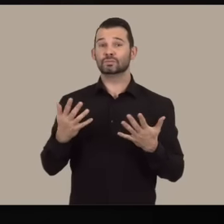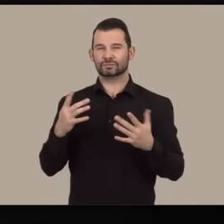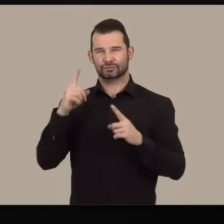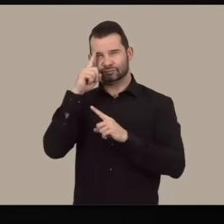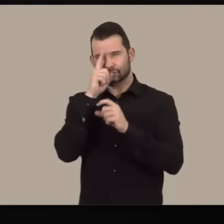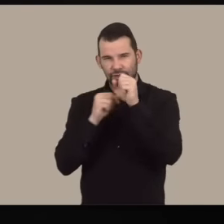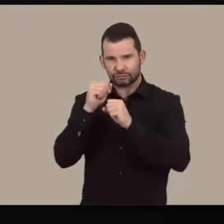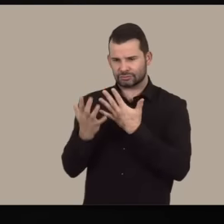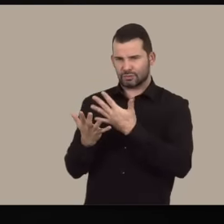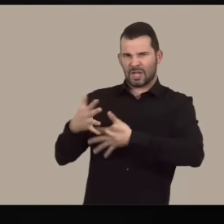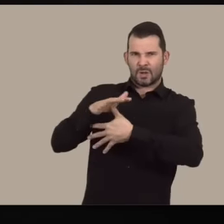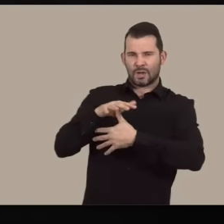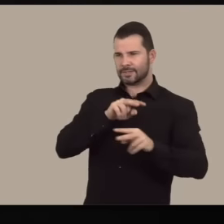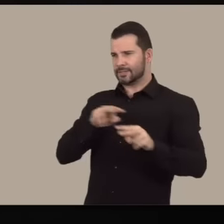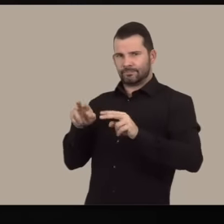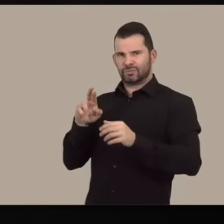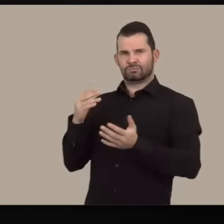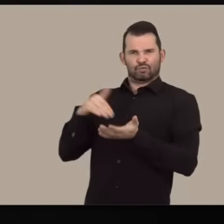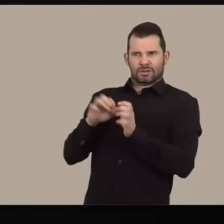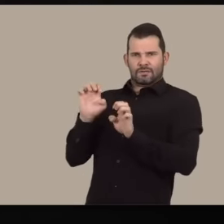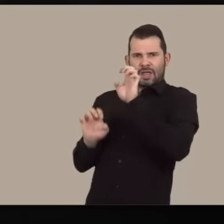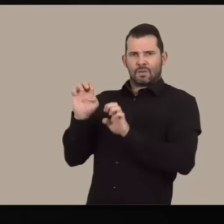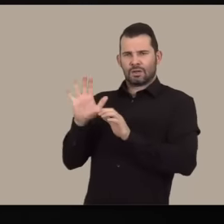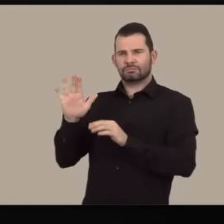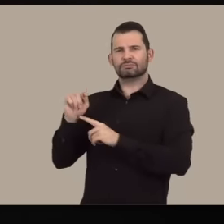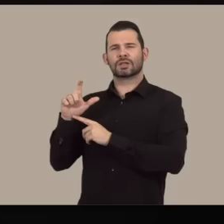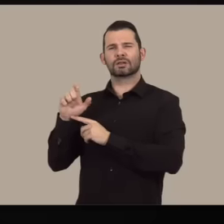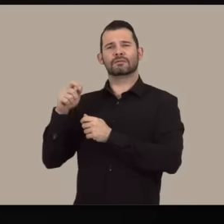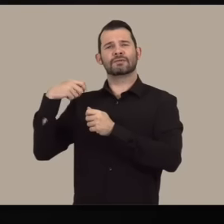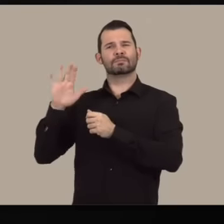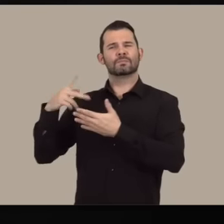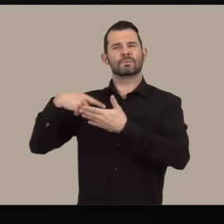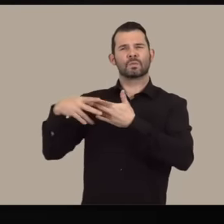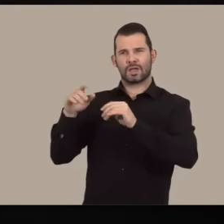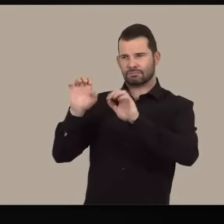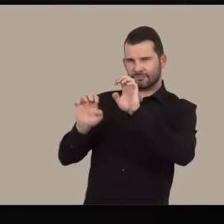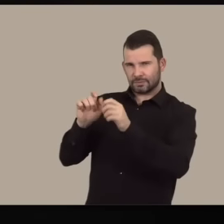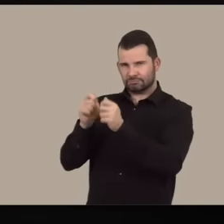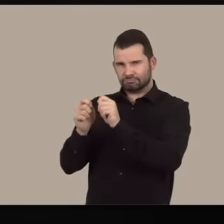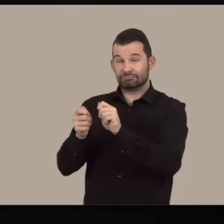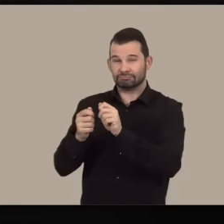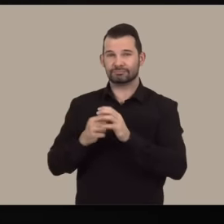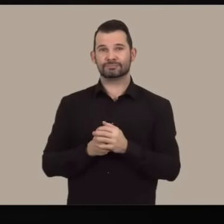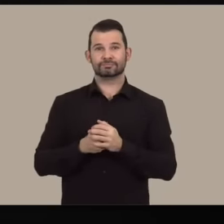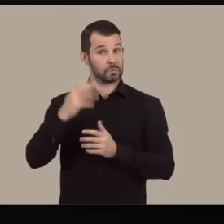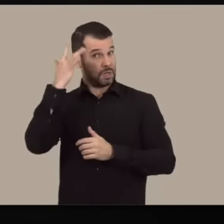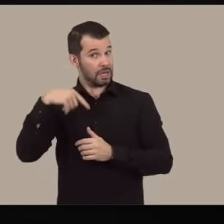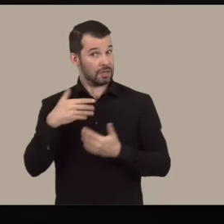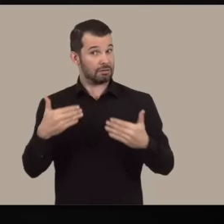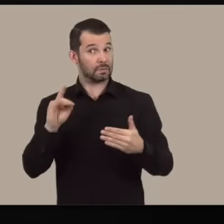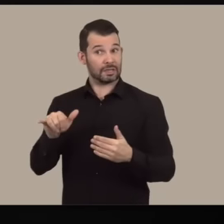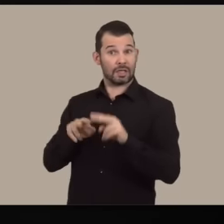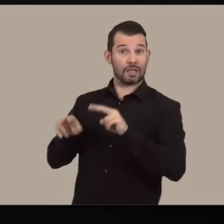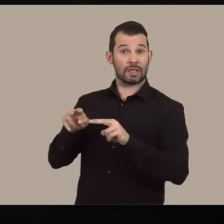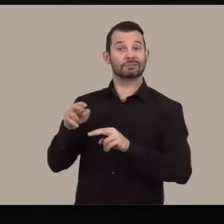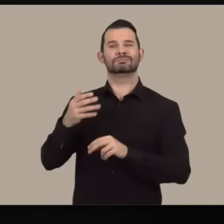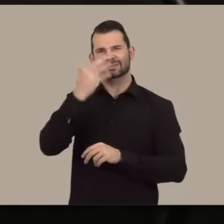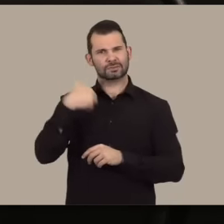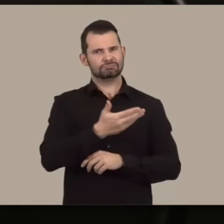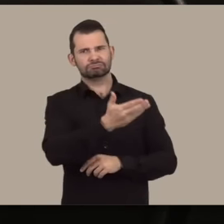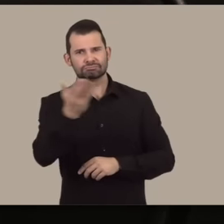management team and I have made it a strategic priority to re-evaluate Telefilm's program. Why did we do